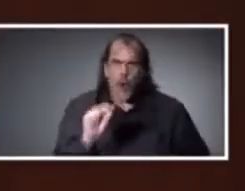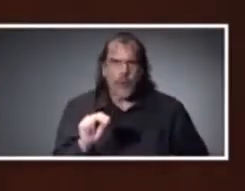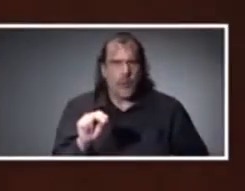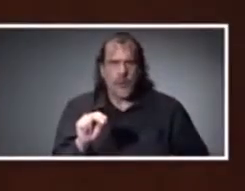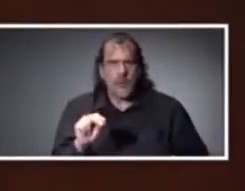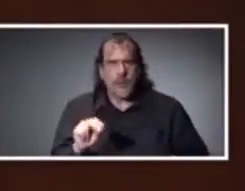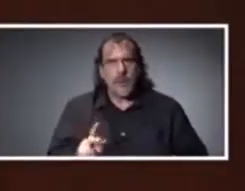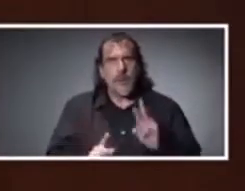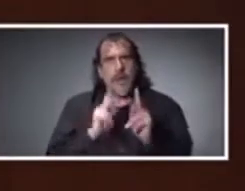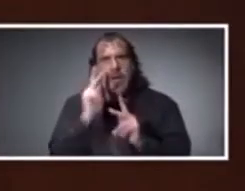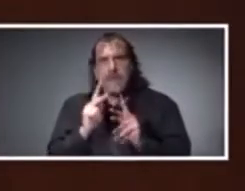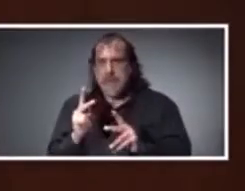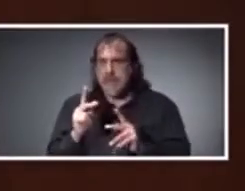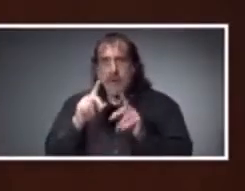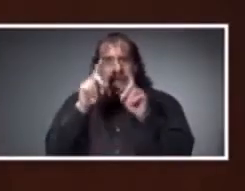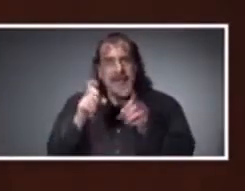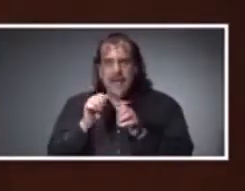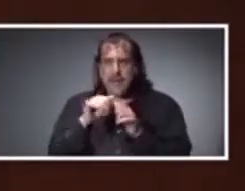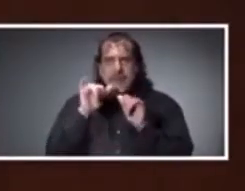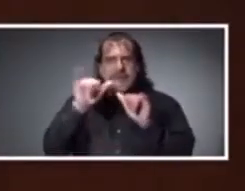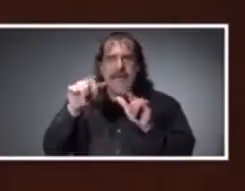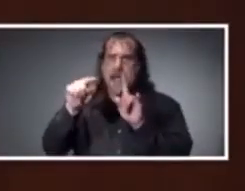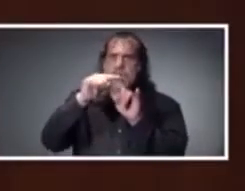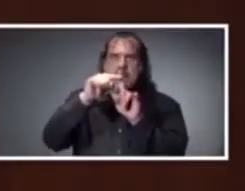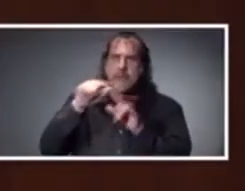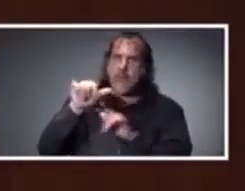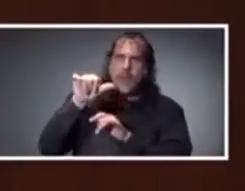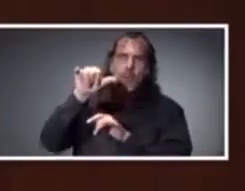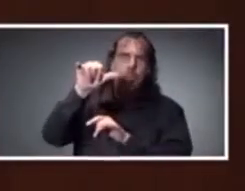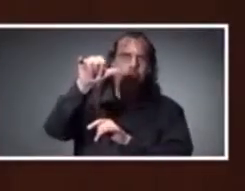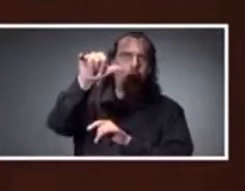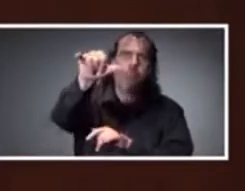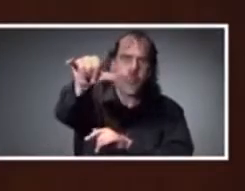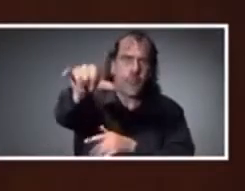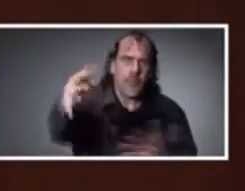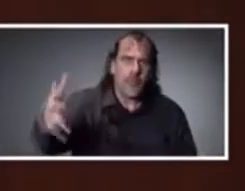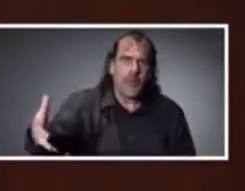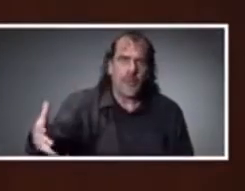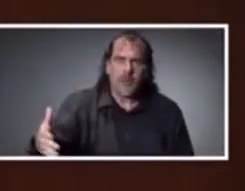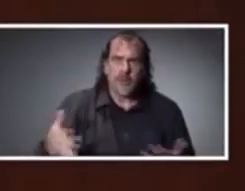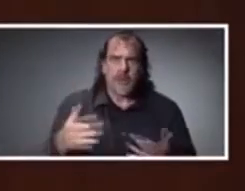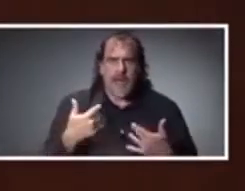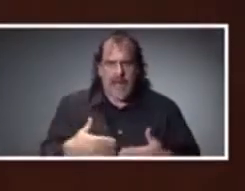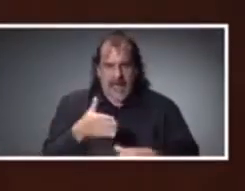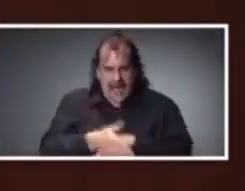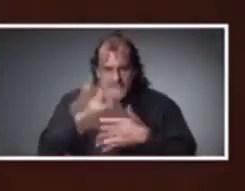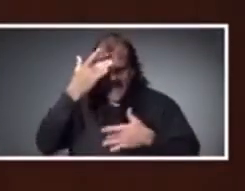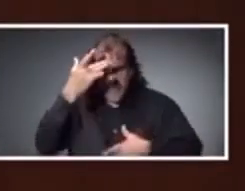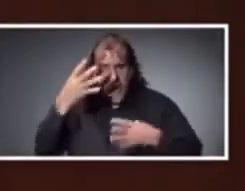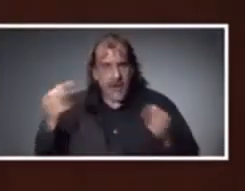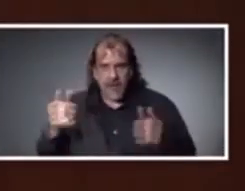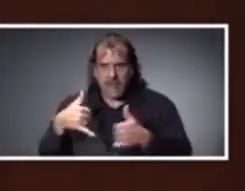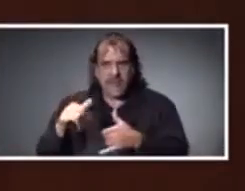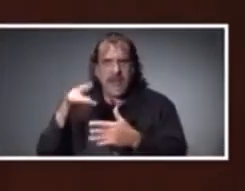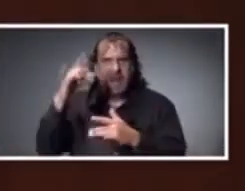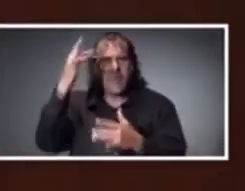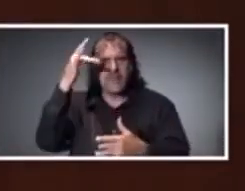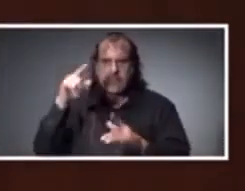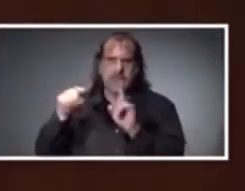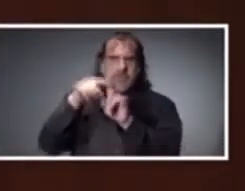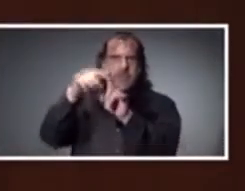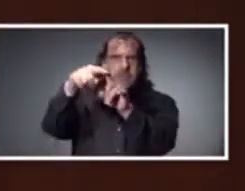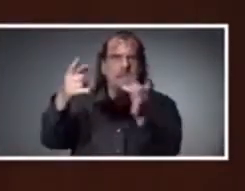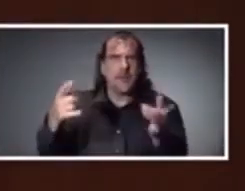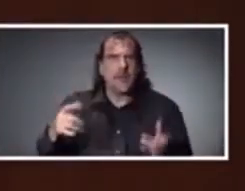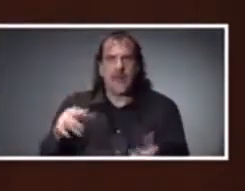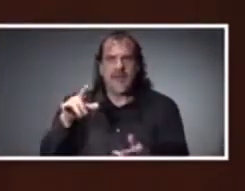People's tests will stay positive for a long time after they're no longer contagious. Currently, CDC does not recommend retesting anyone who's tested positive for